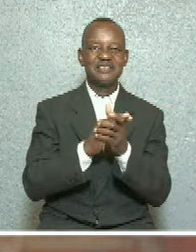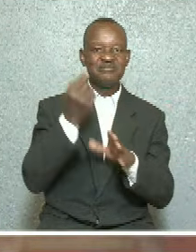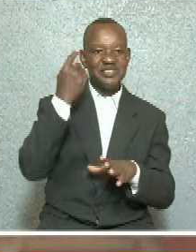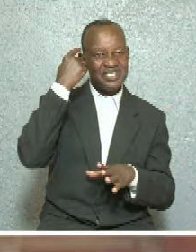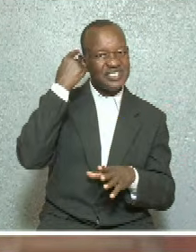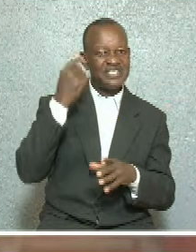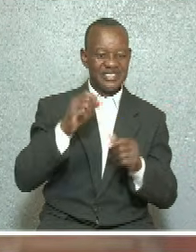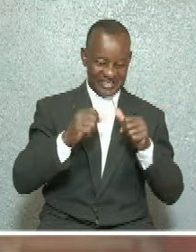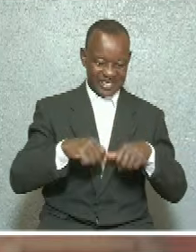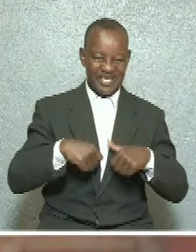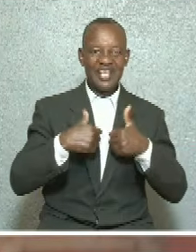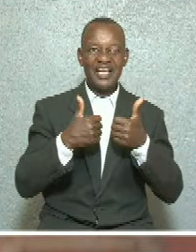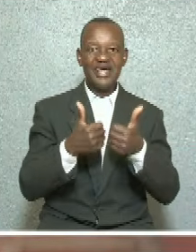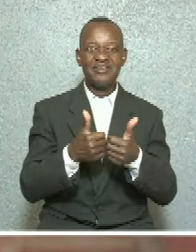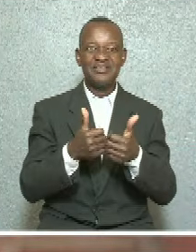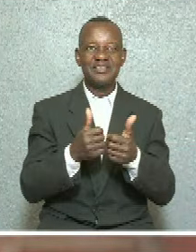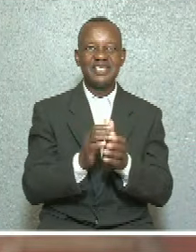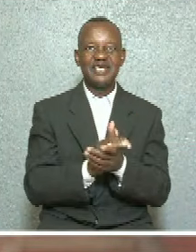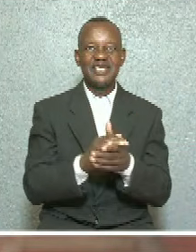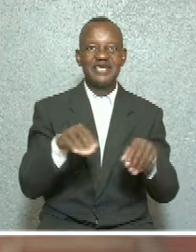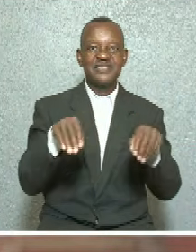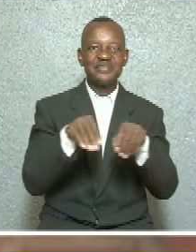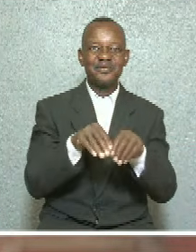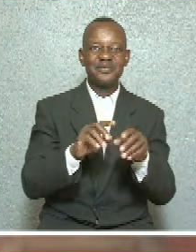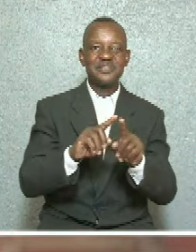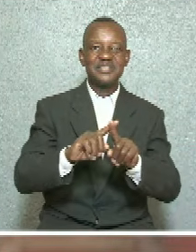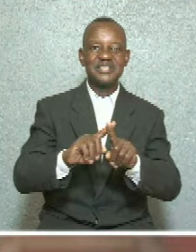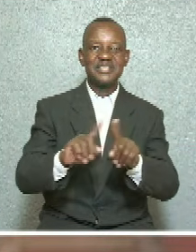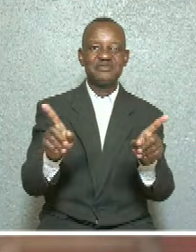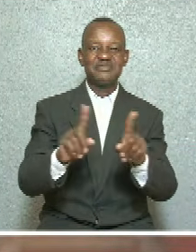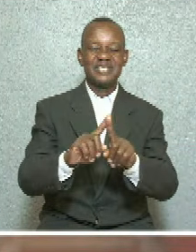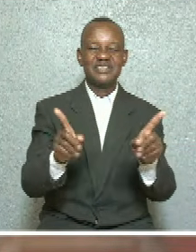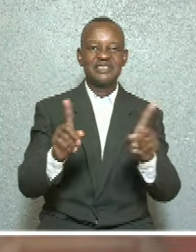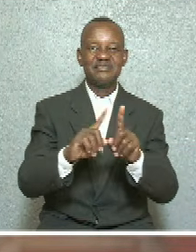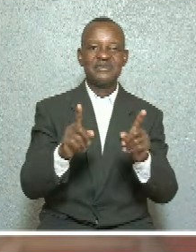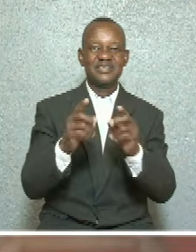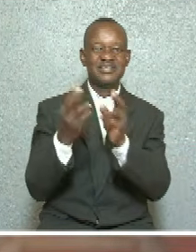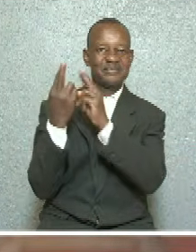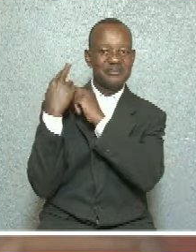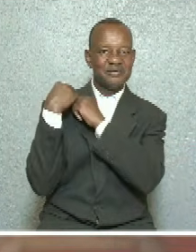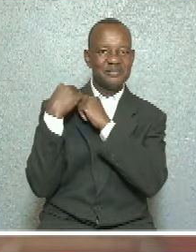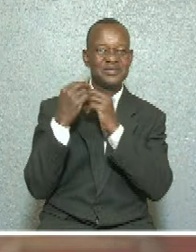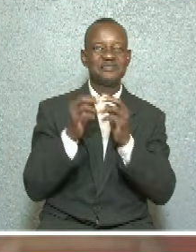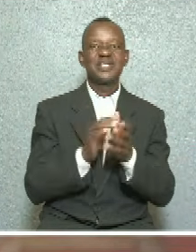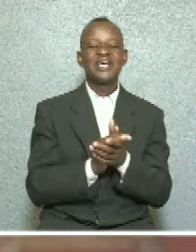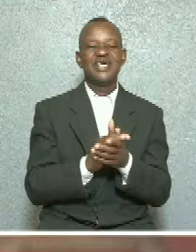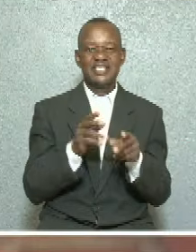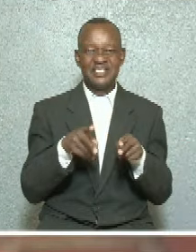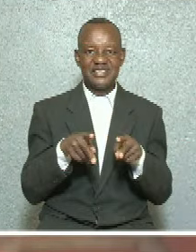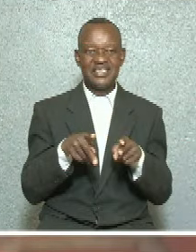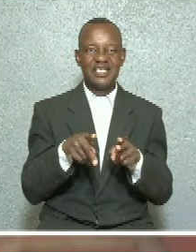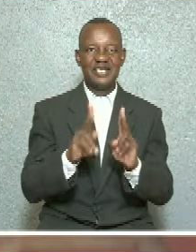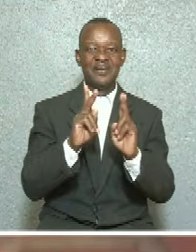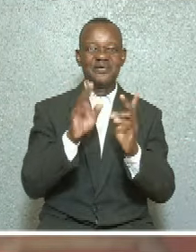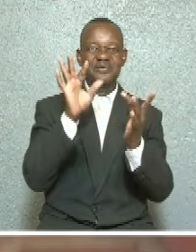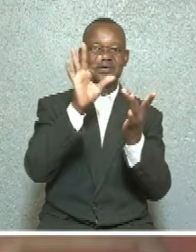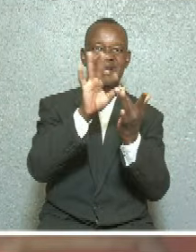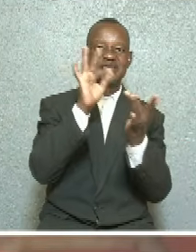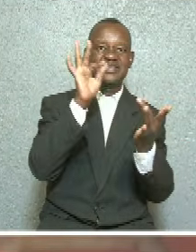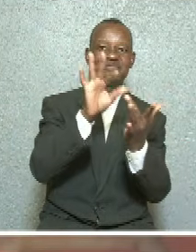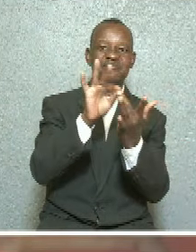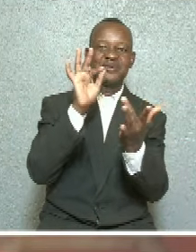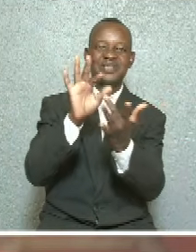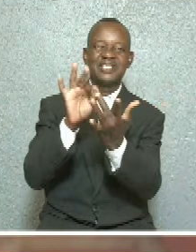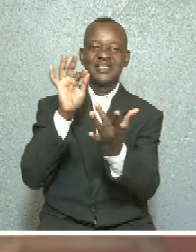road. So she is then allowed to appoint people to look after all those things